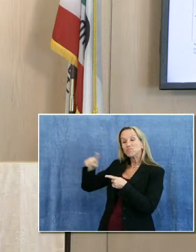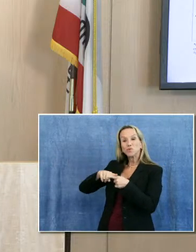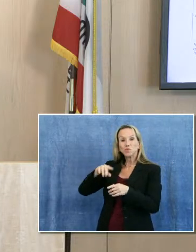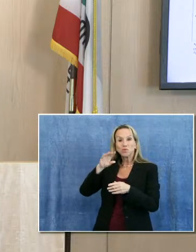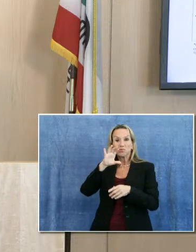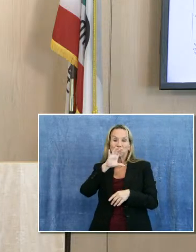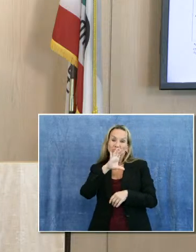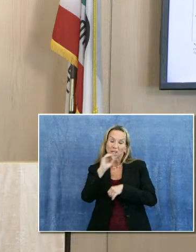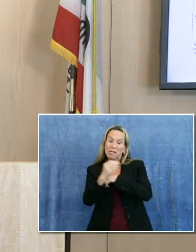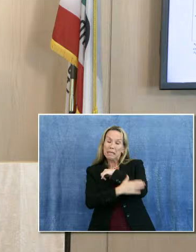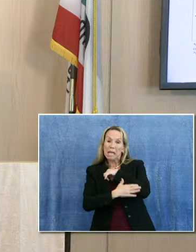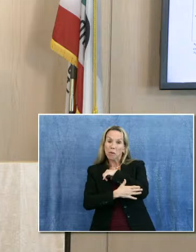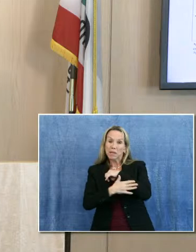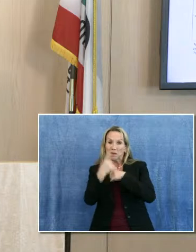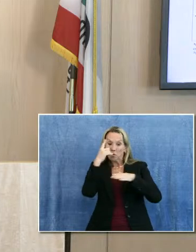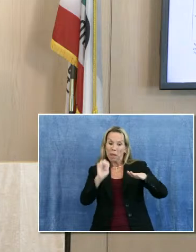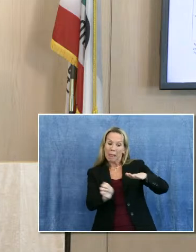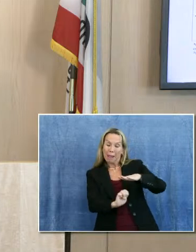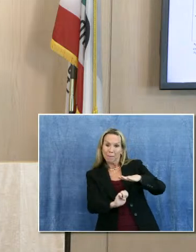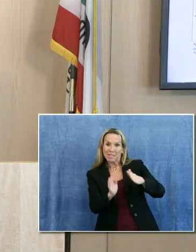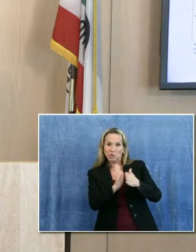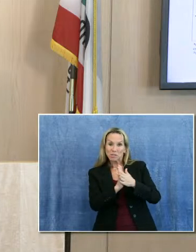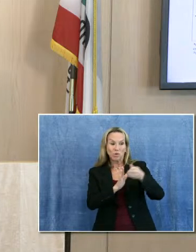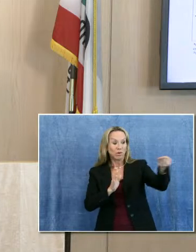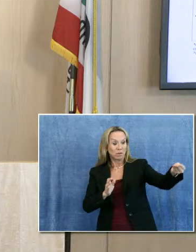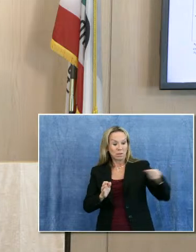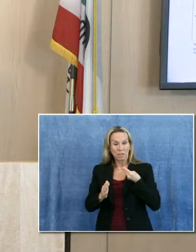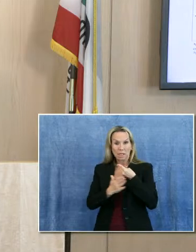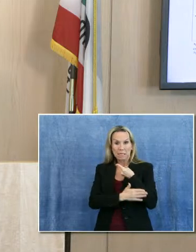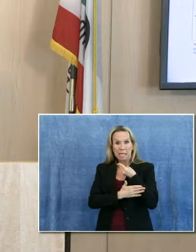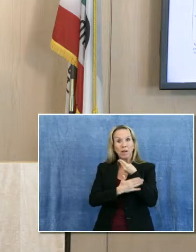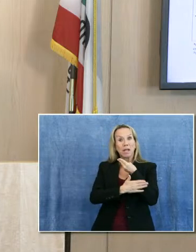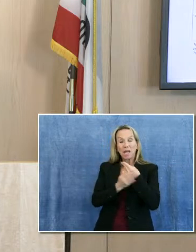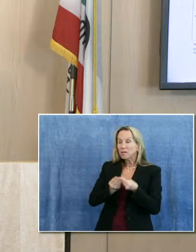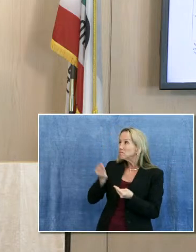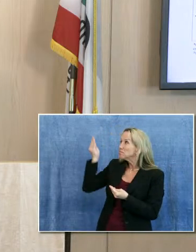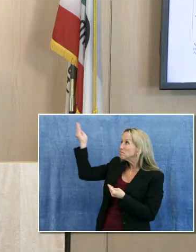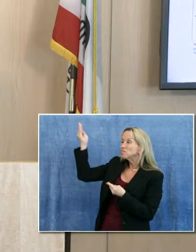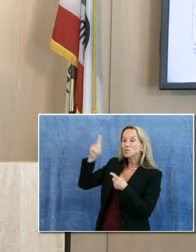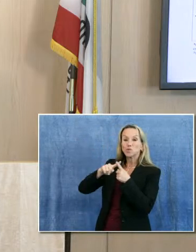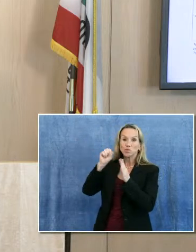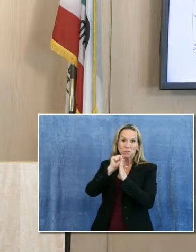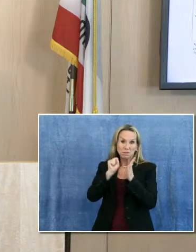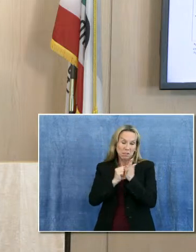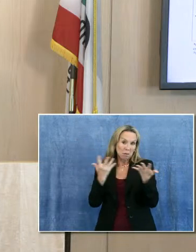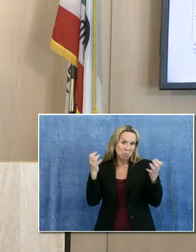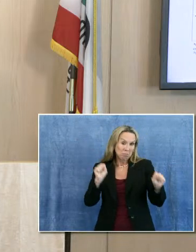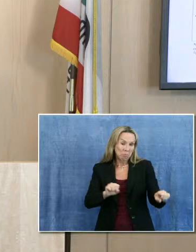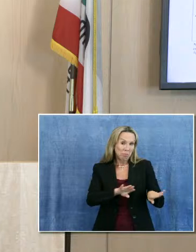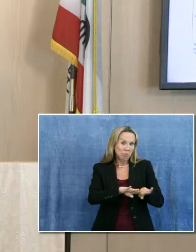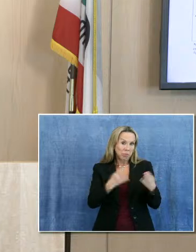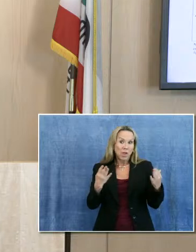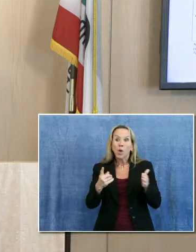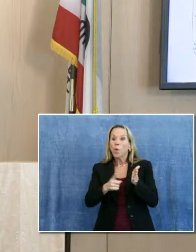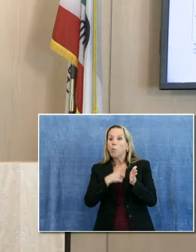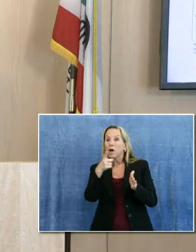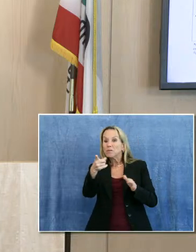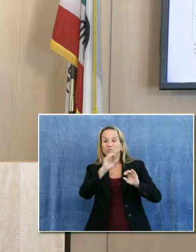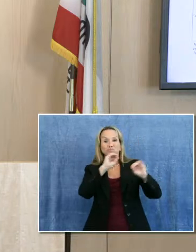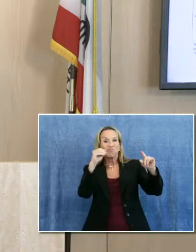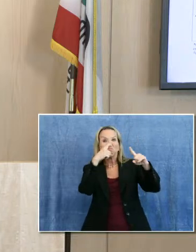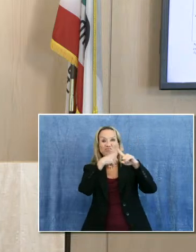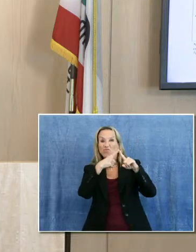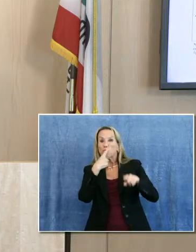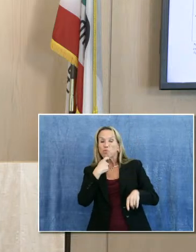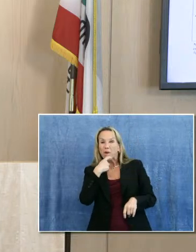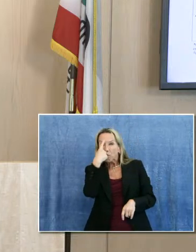that we can submit to the state. Once the county is off the state's monitoring list for 3 days, then we will